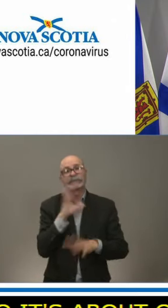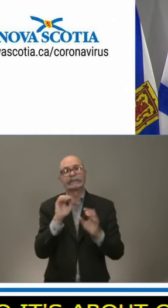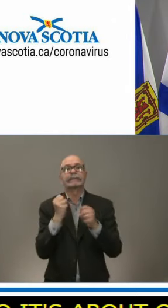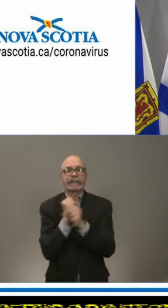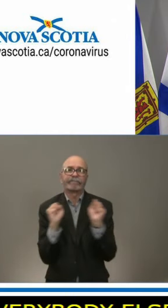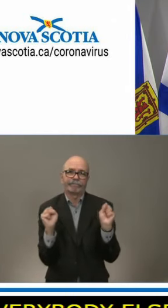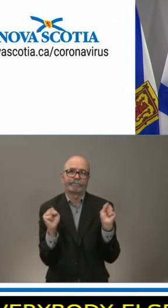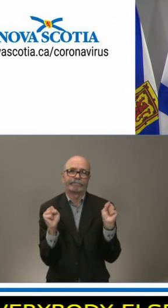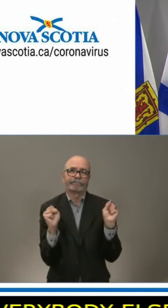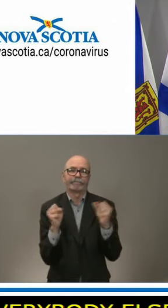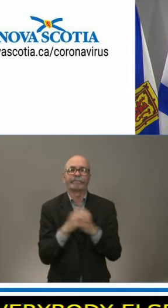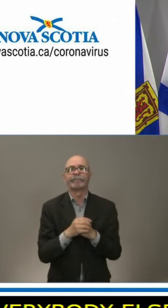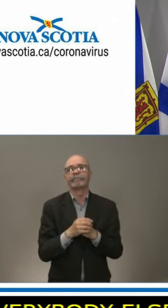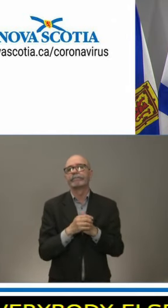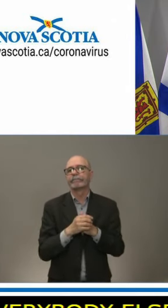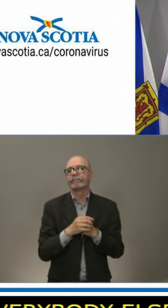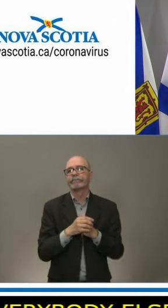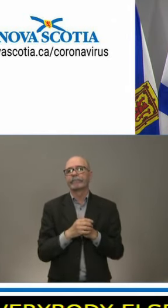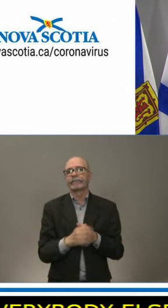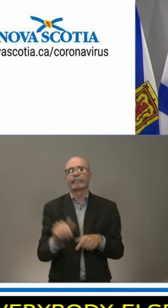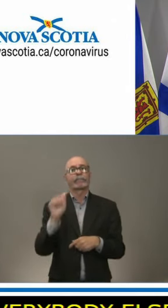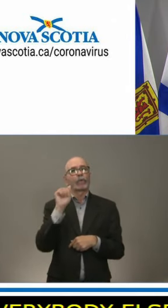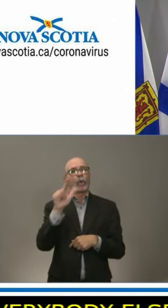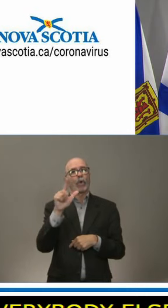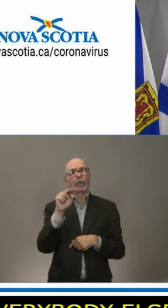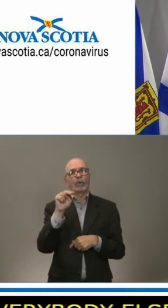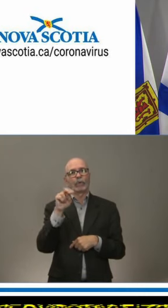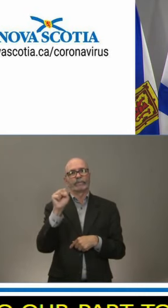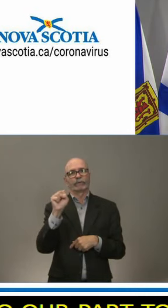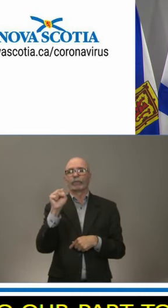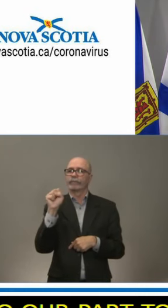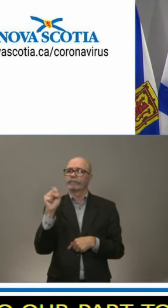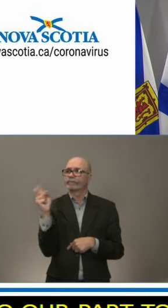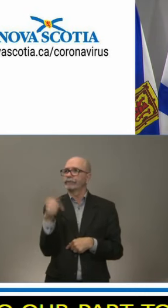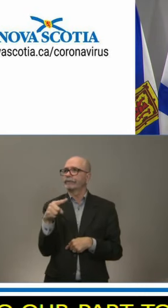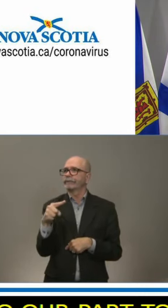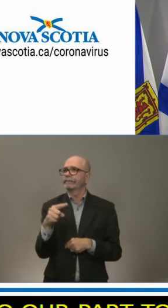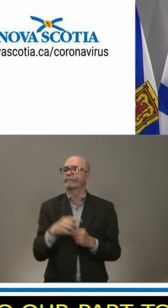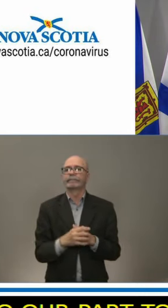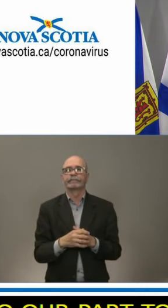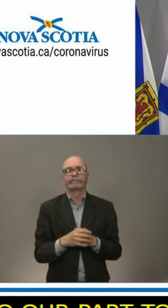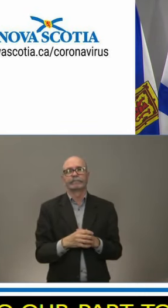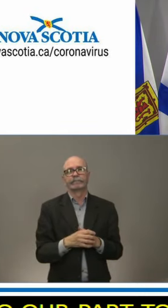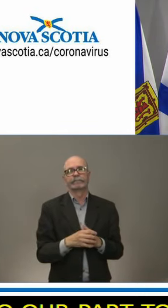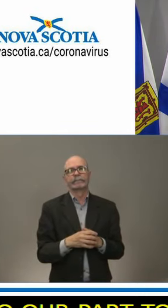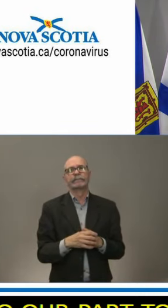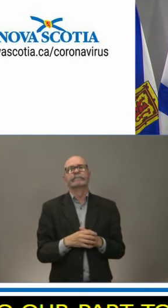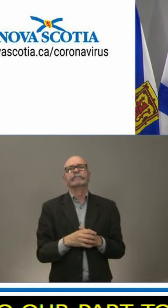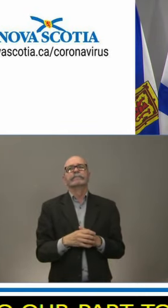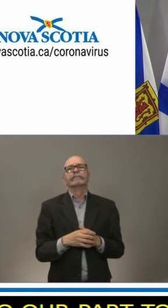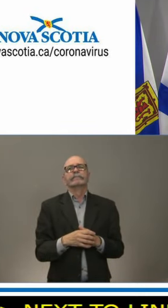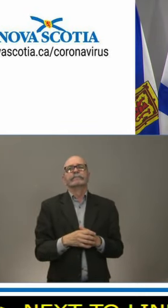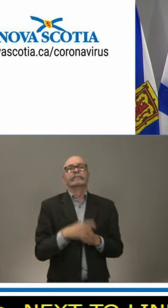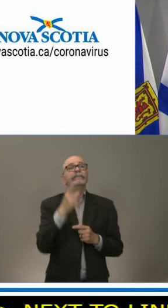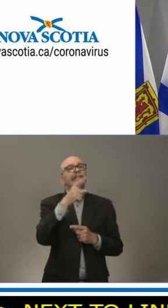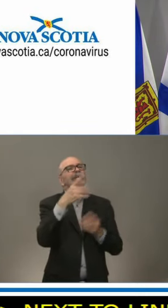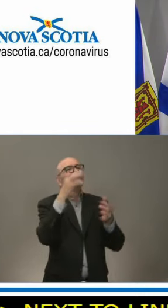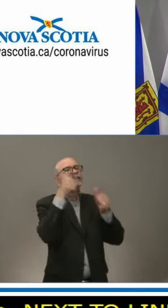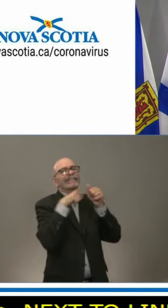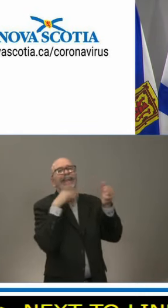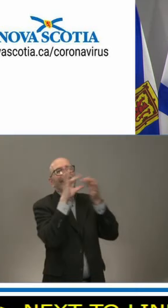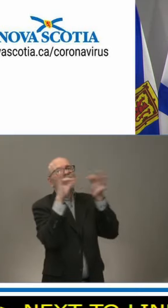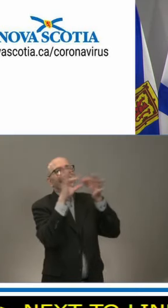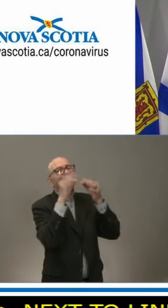Scotia. Dr. Strang, you've said that provincial projections are coming shortly. Can you be more specific on when this will be ready?